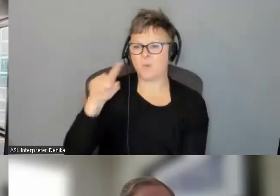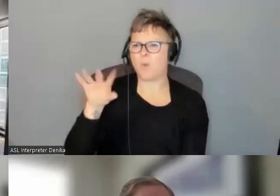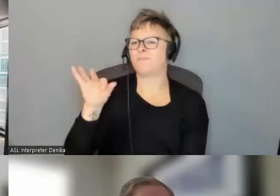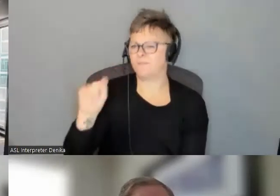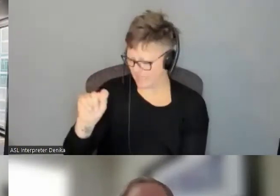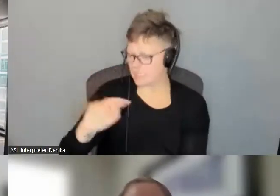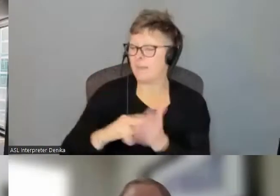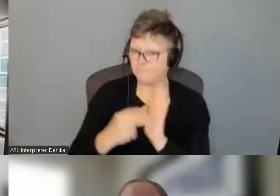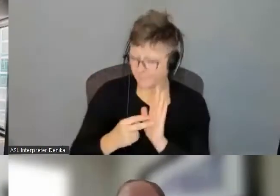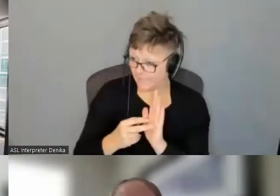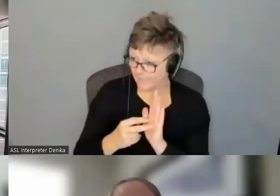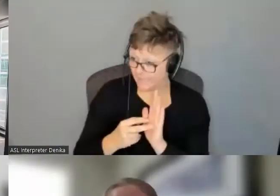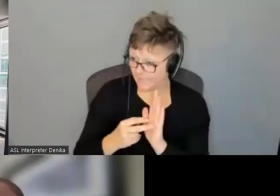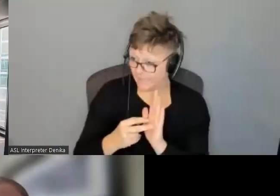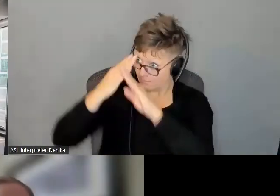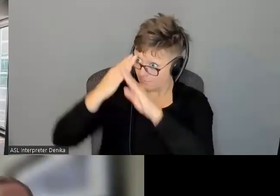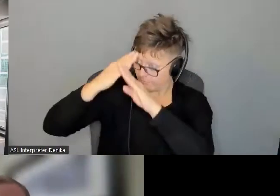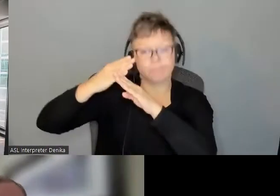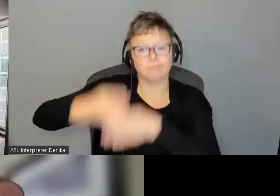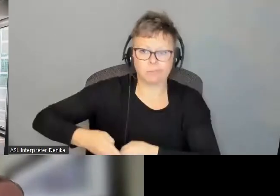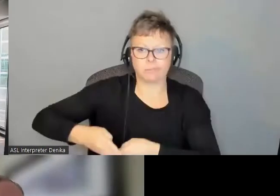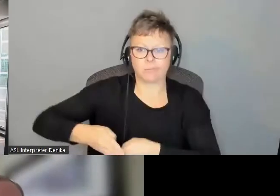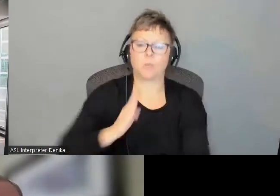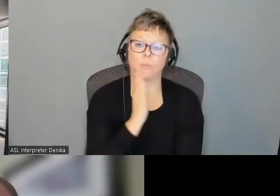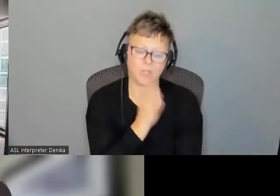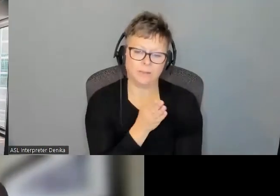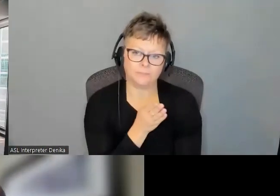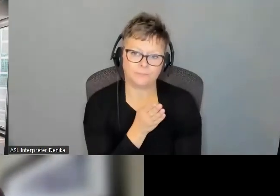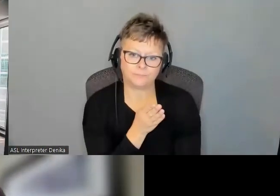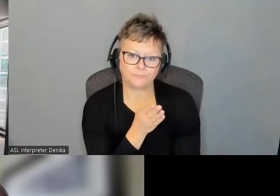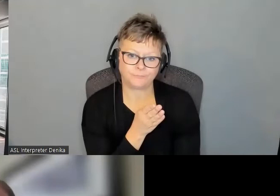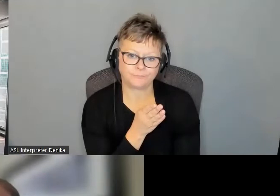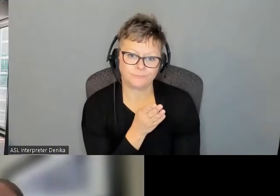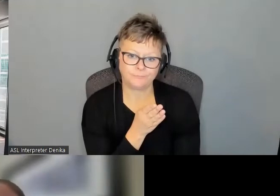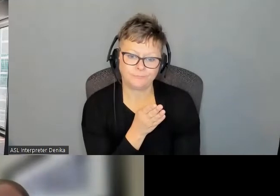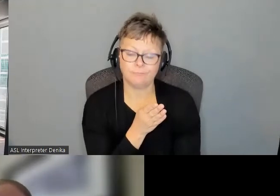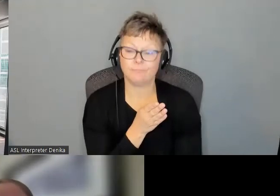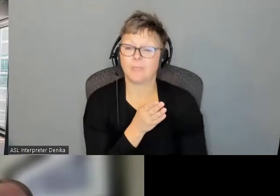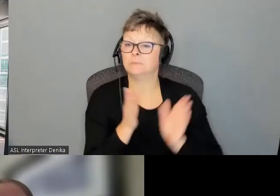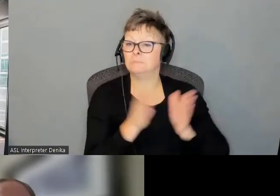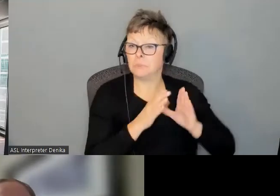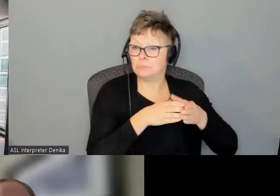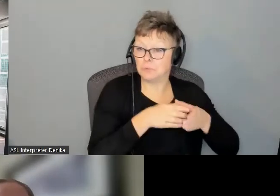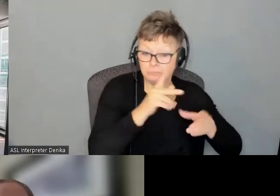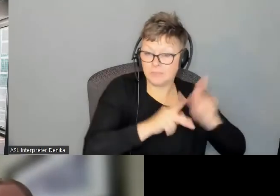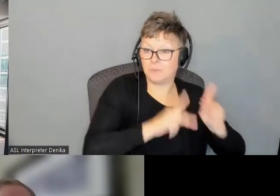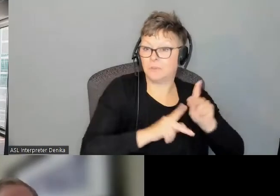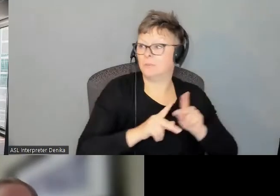it removes barriers to people who are, to minorities and to people with disabilities, because